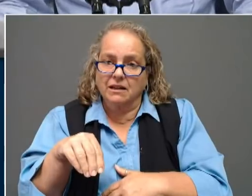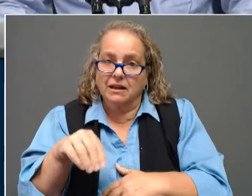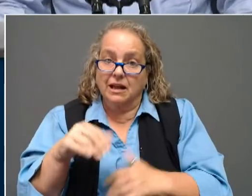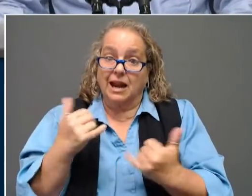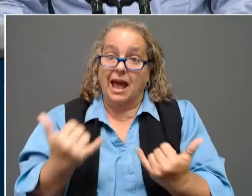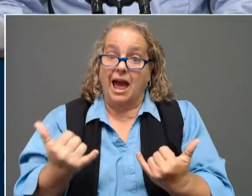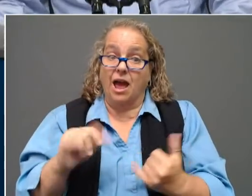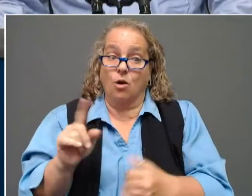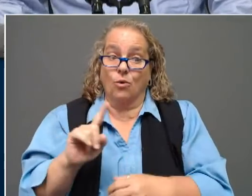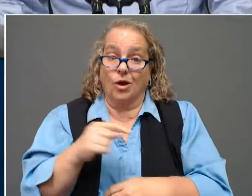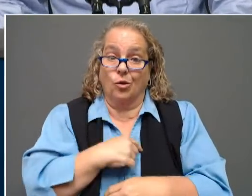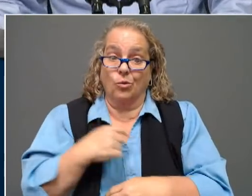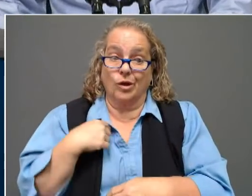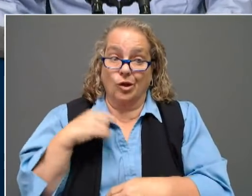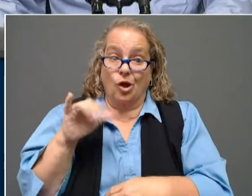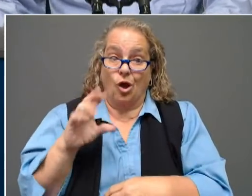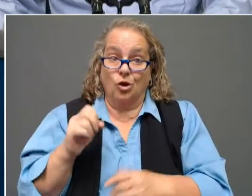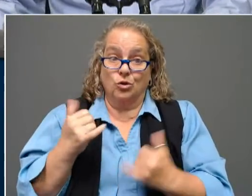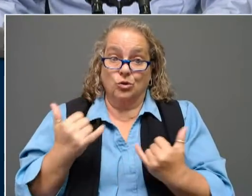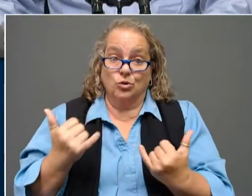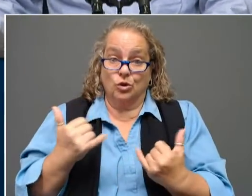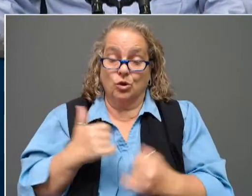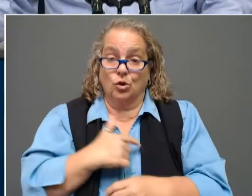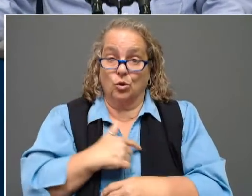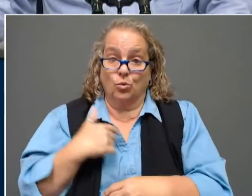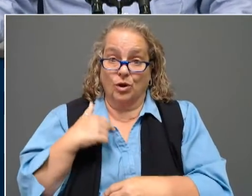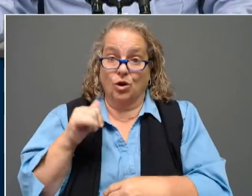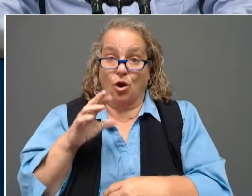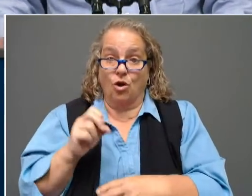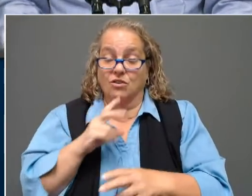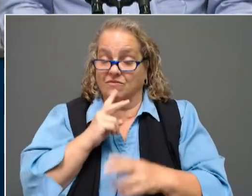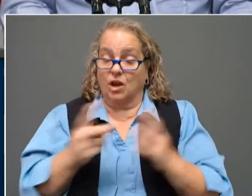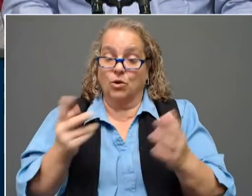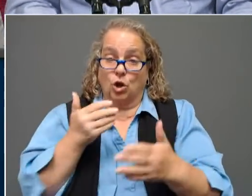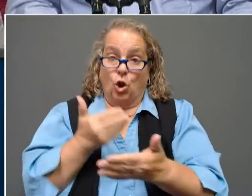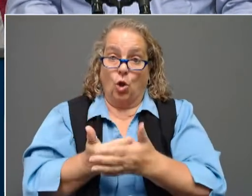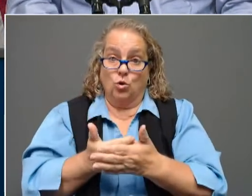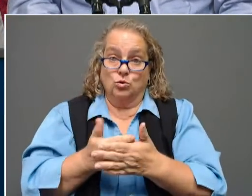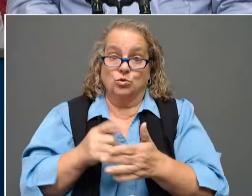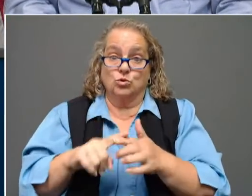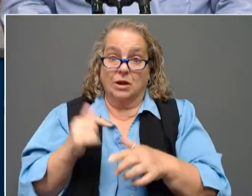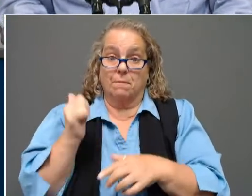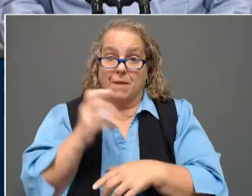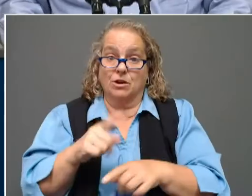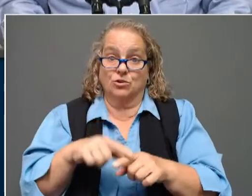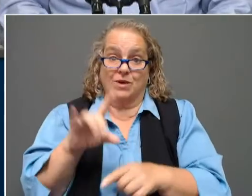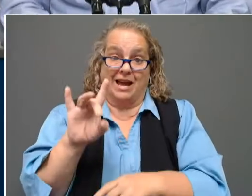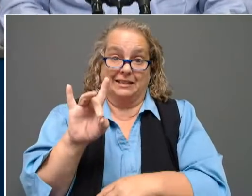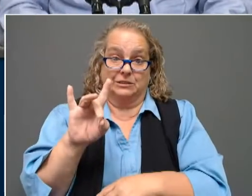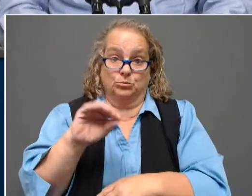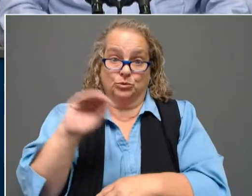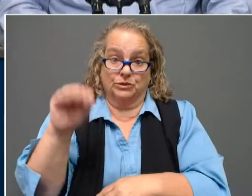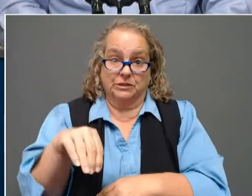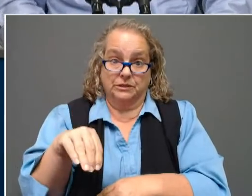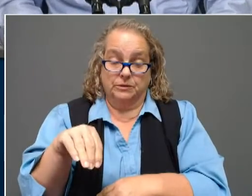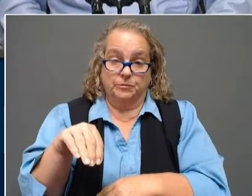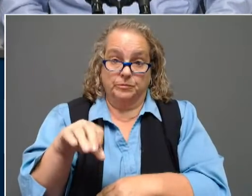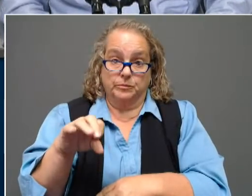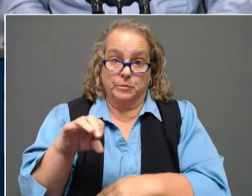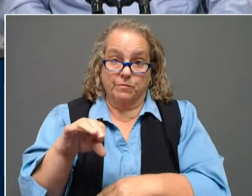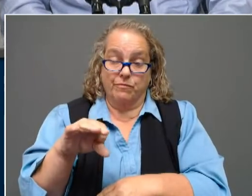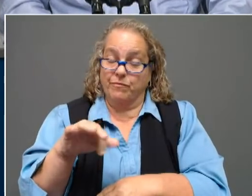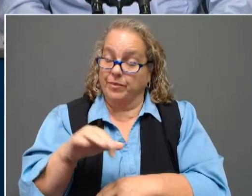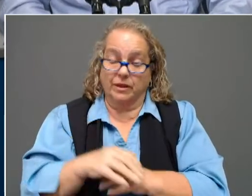are today. We're getting real close to getting up to 8%, which is